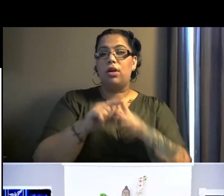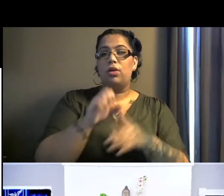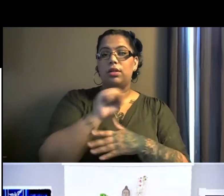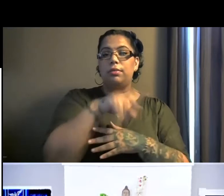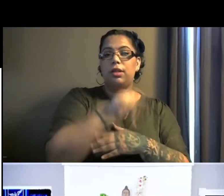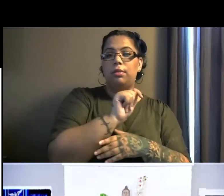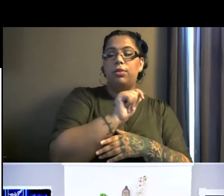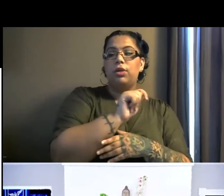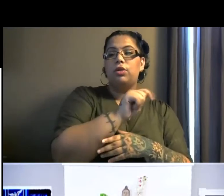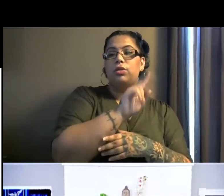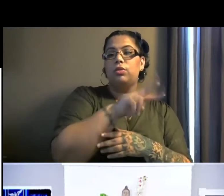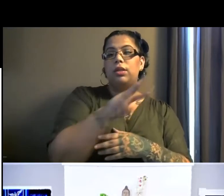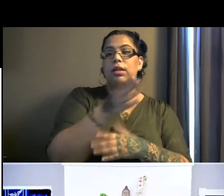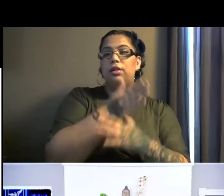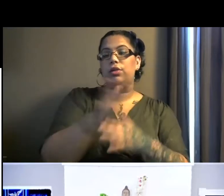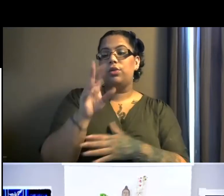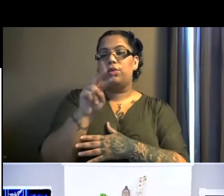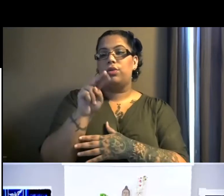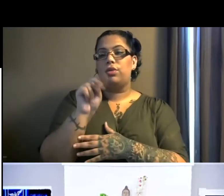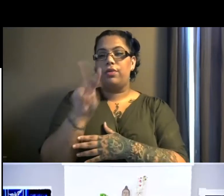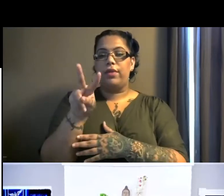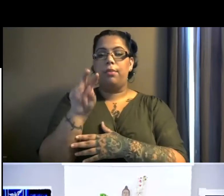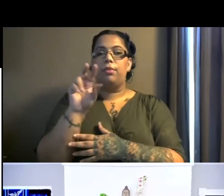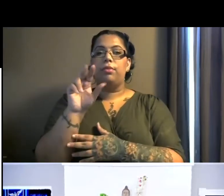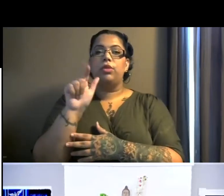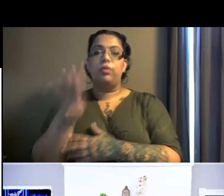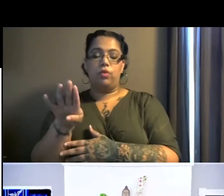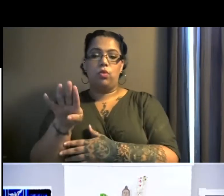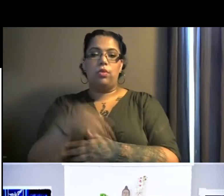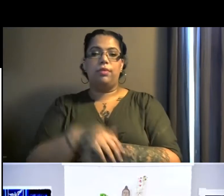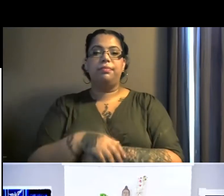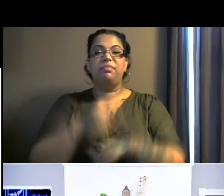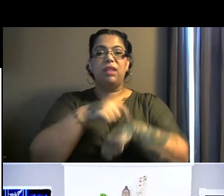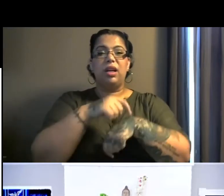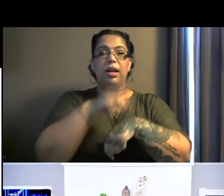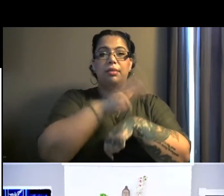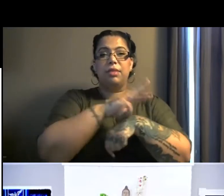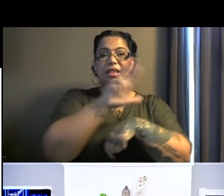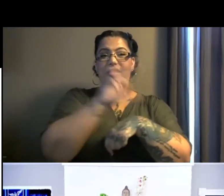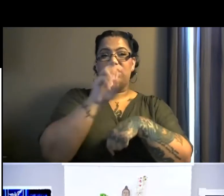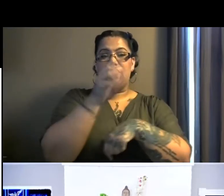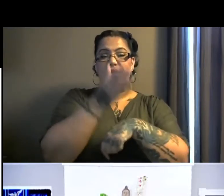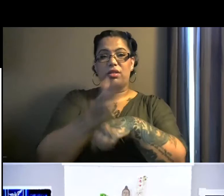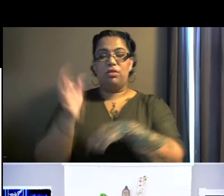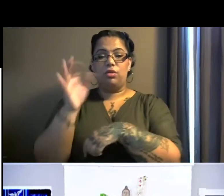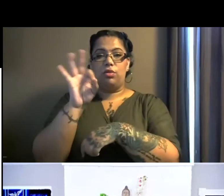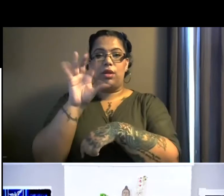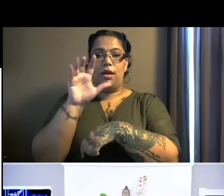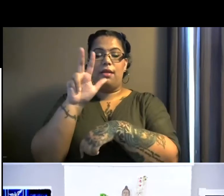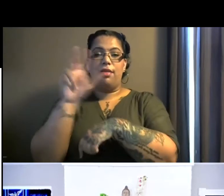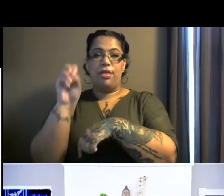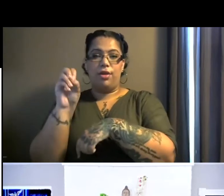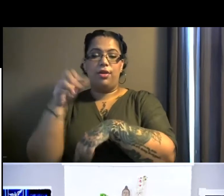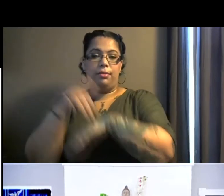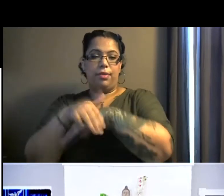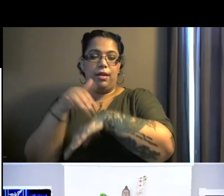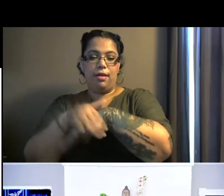November 24th, 6:30 to 9:30 p.m. Eastern Standard Time.